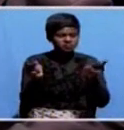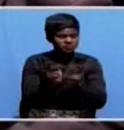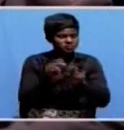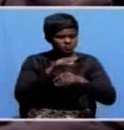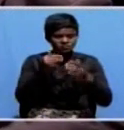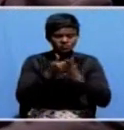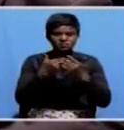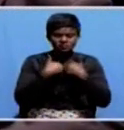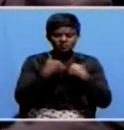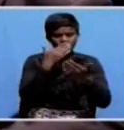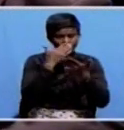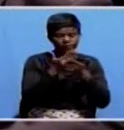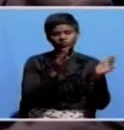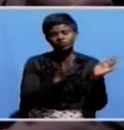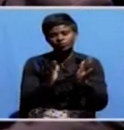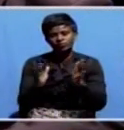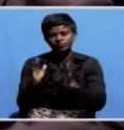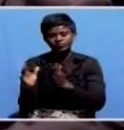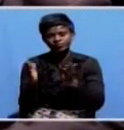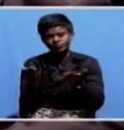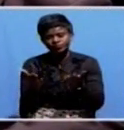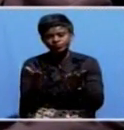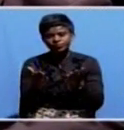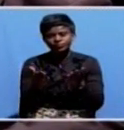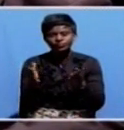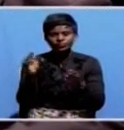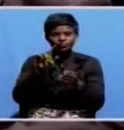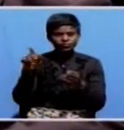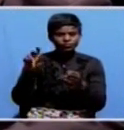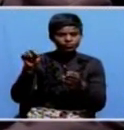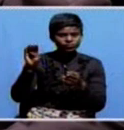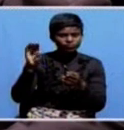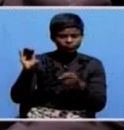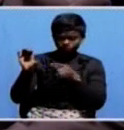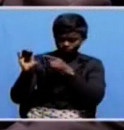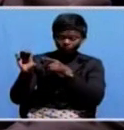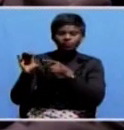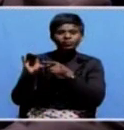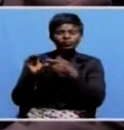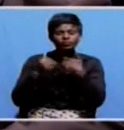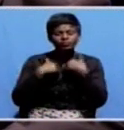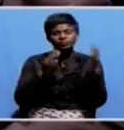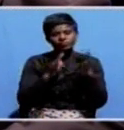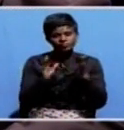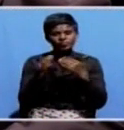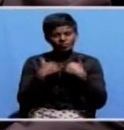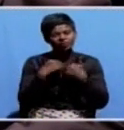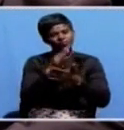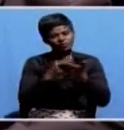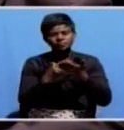the good intentions of the Zambia National Broadcasting Act, there are certain